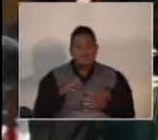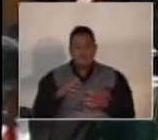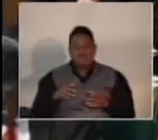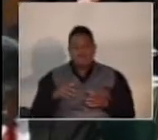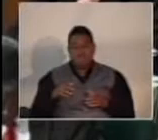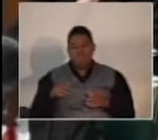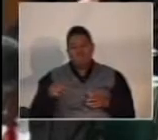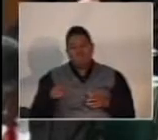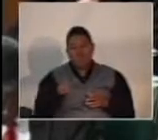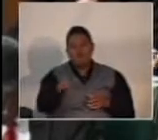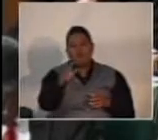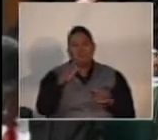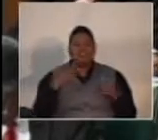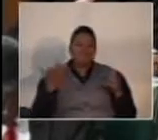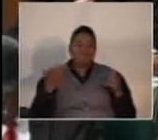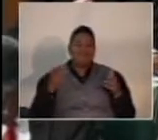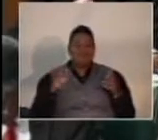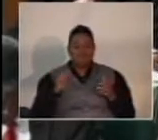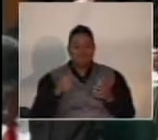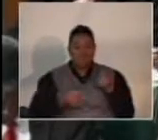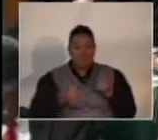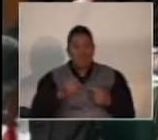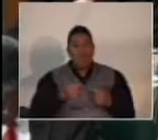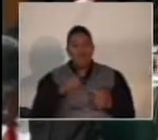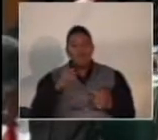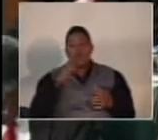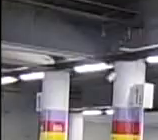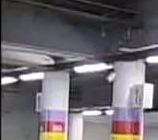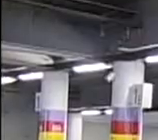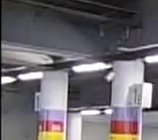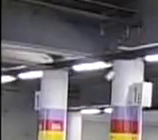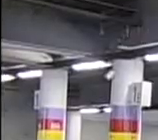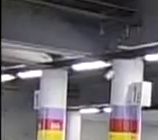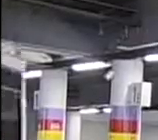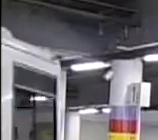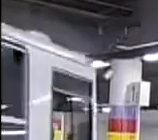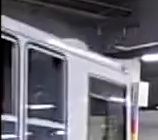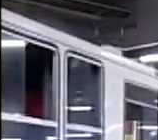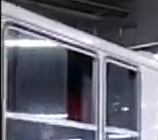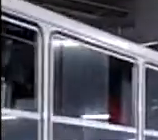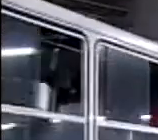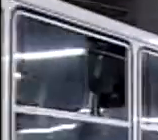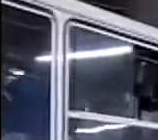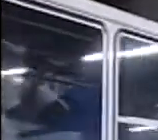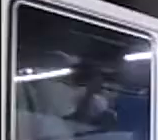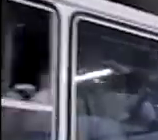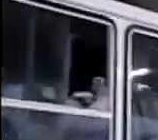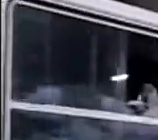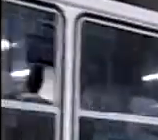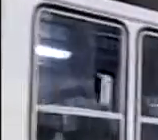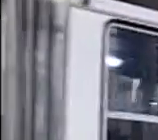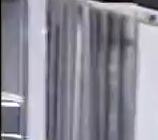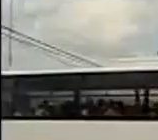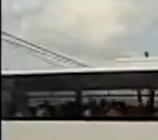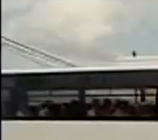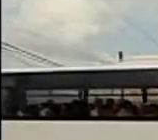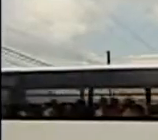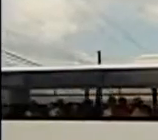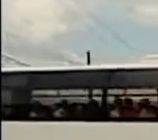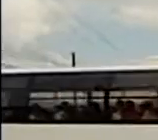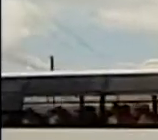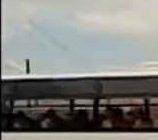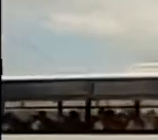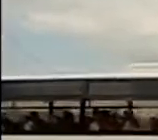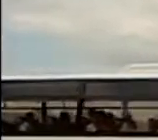and operators on the road using a tablet computer. Increasing the fleet and maintenance capacity of the Jamaica Urban